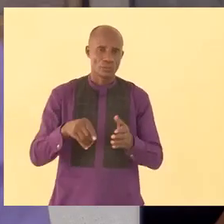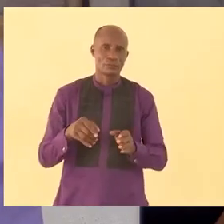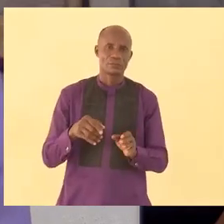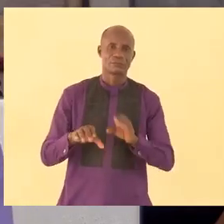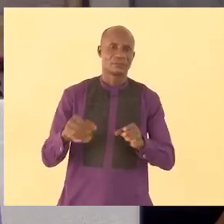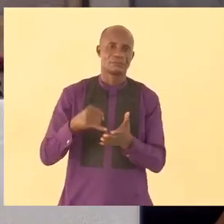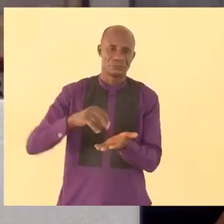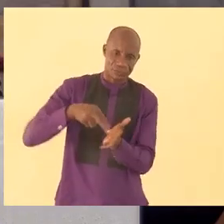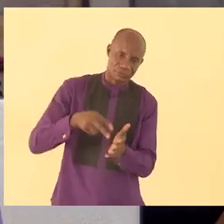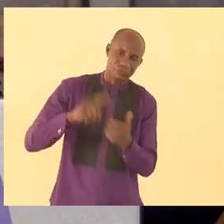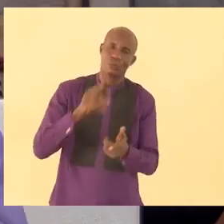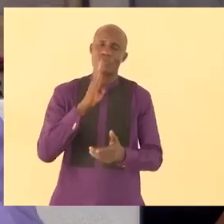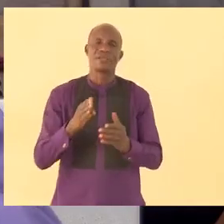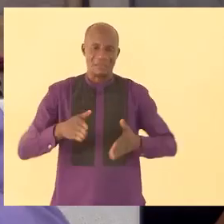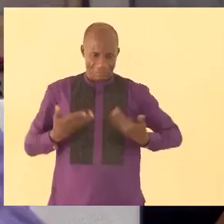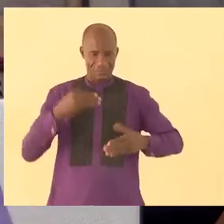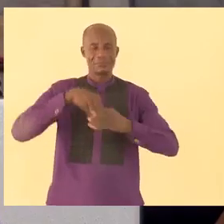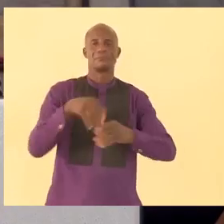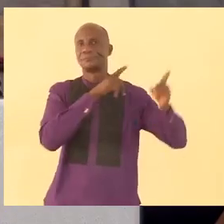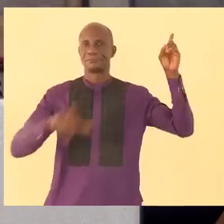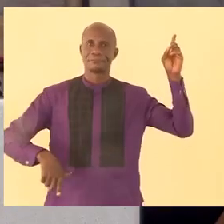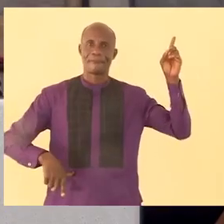mean to be happy in the Lord?